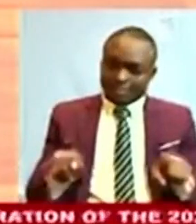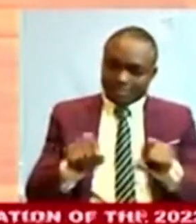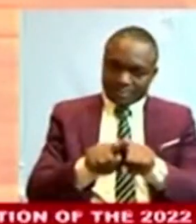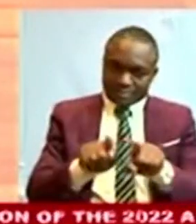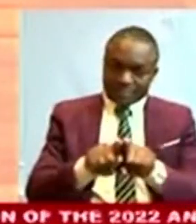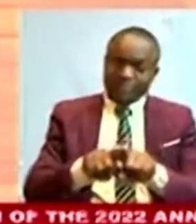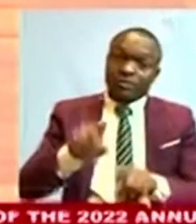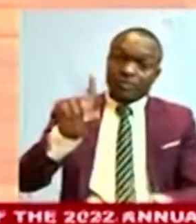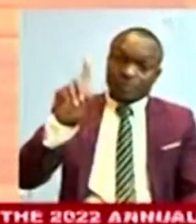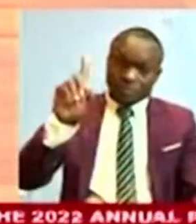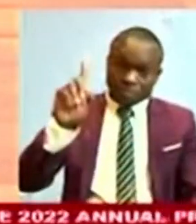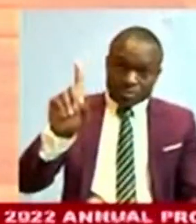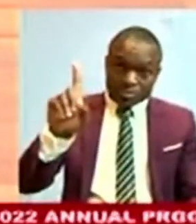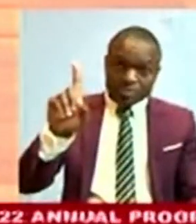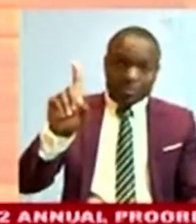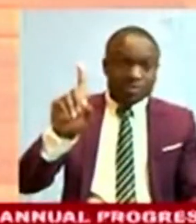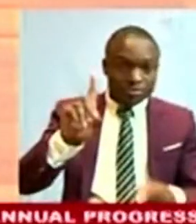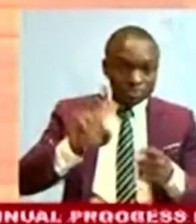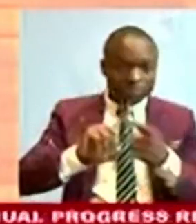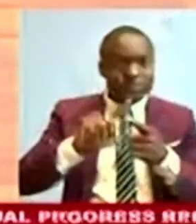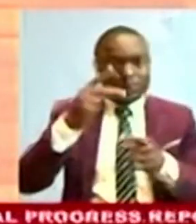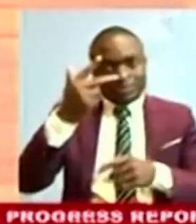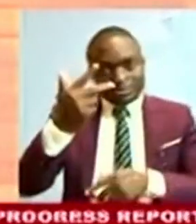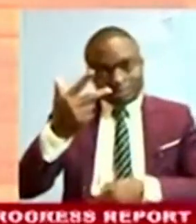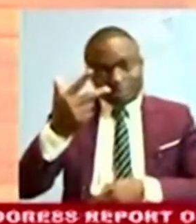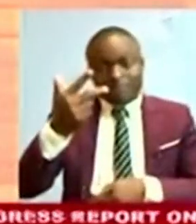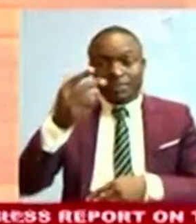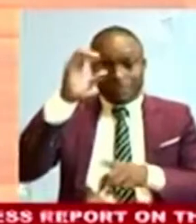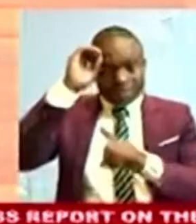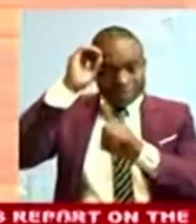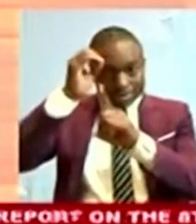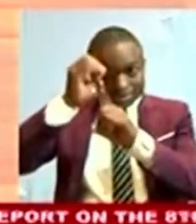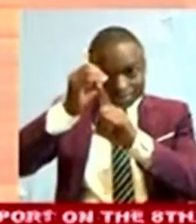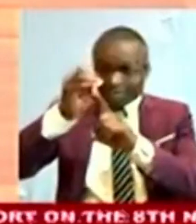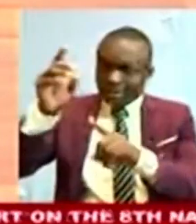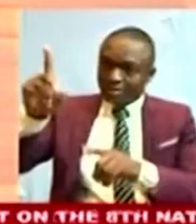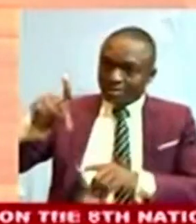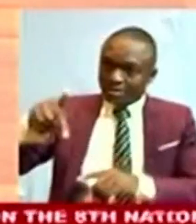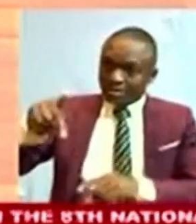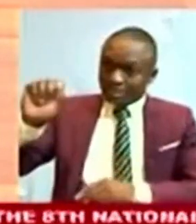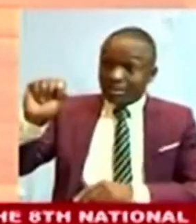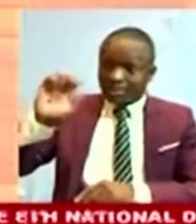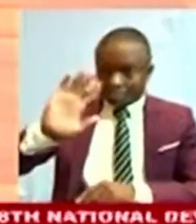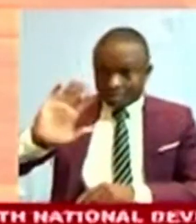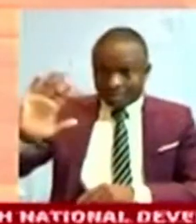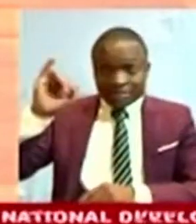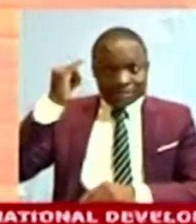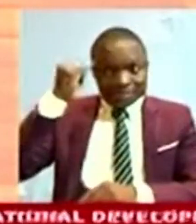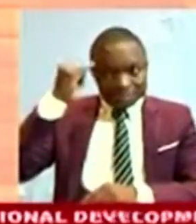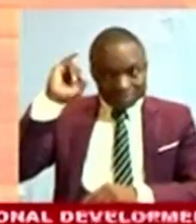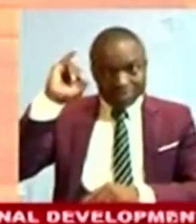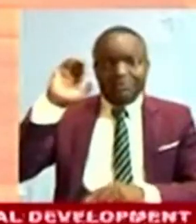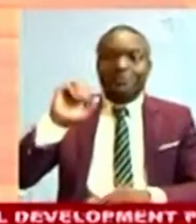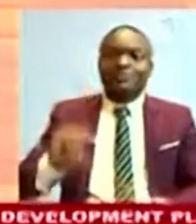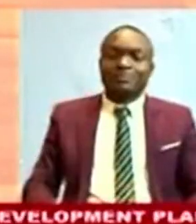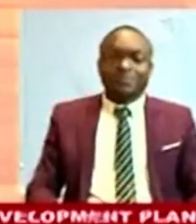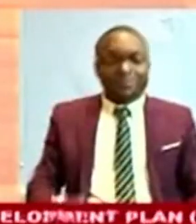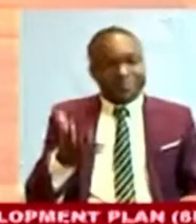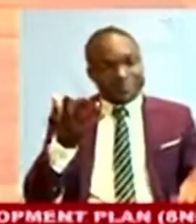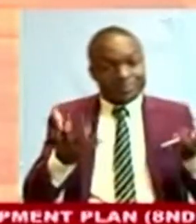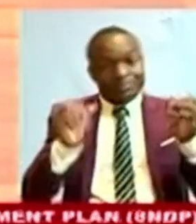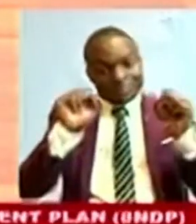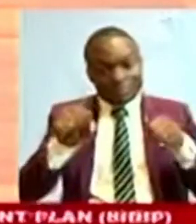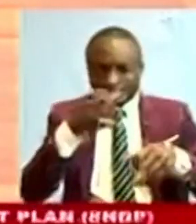3, and I think the targets PS, in my view, maybe you can